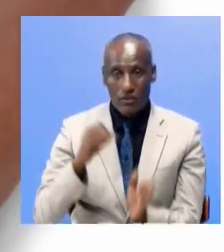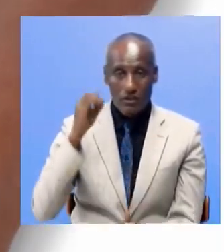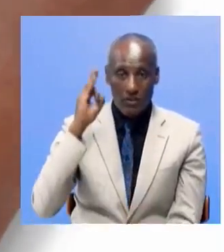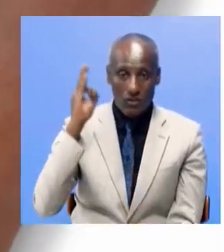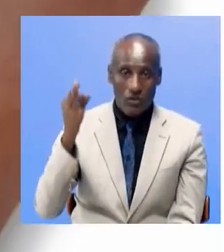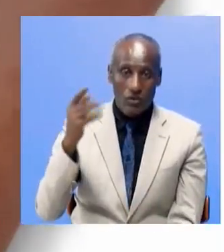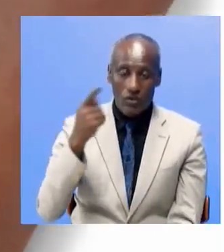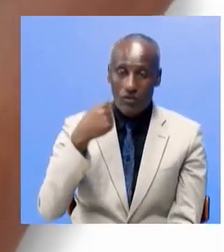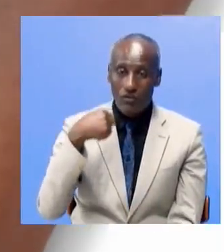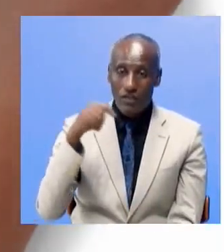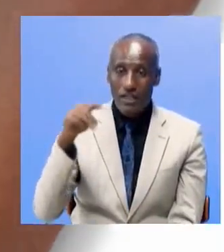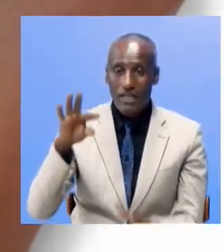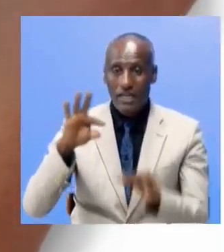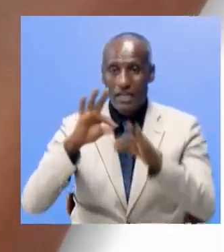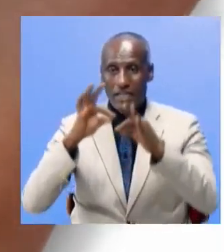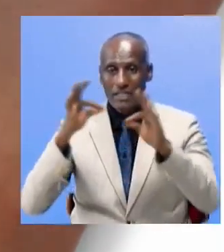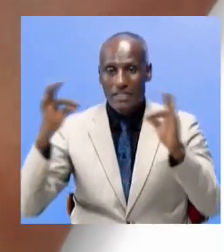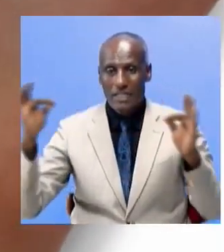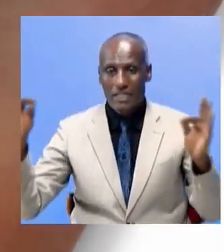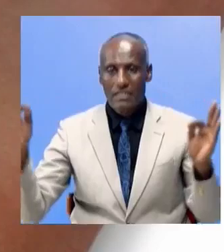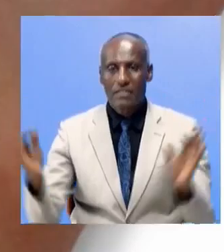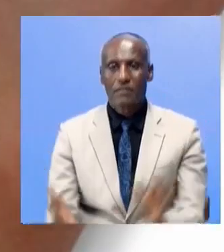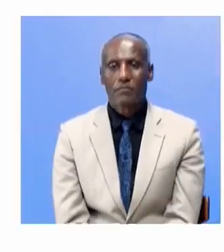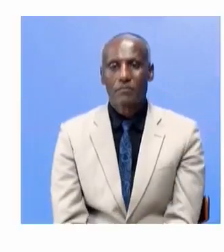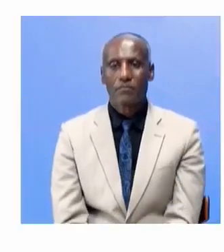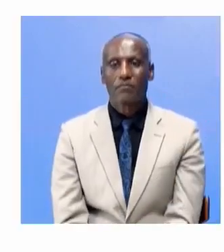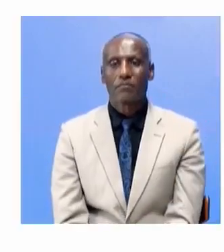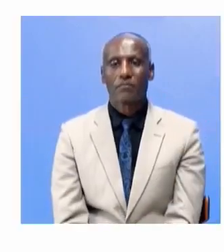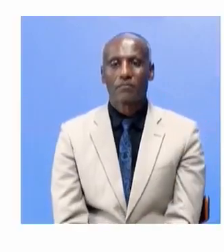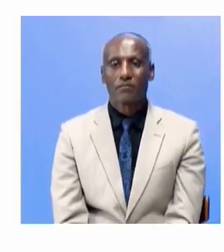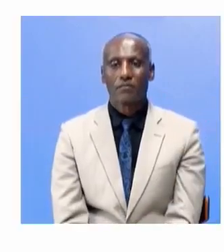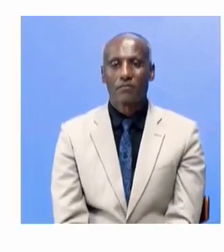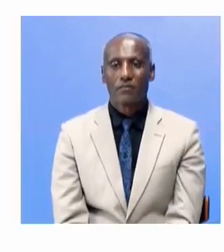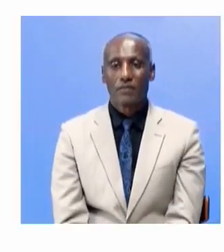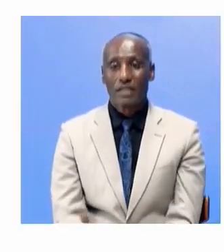this sentence. This sentence.